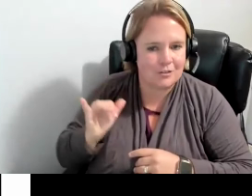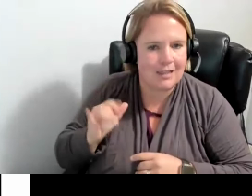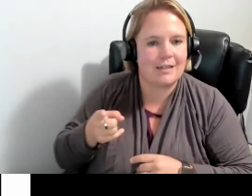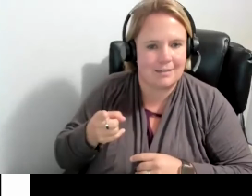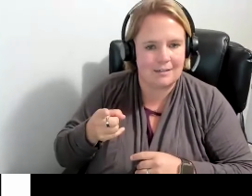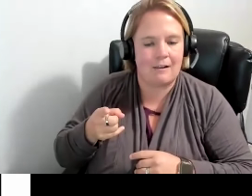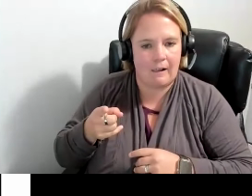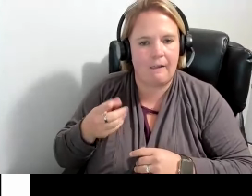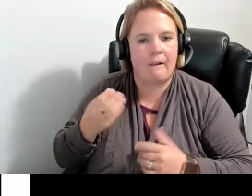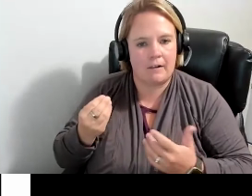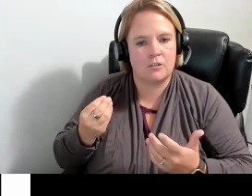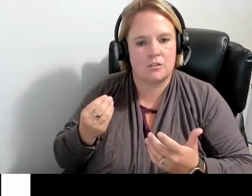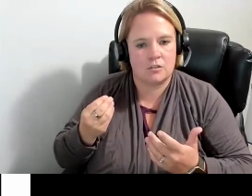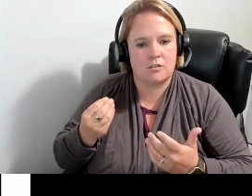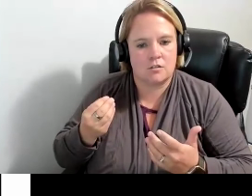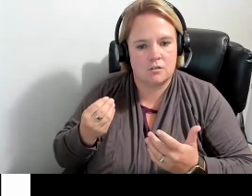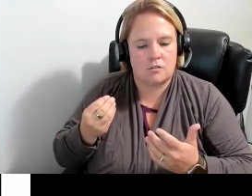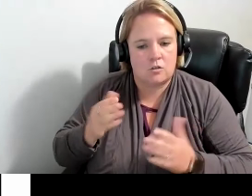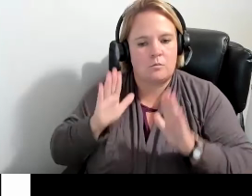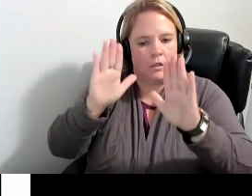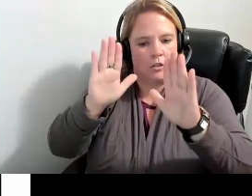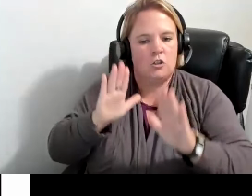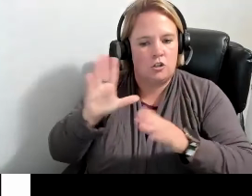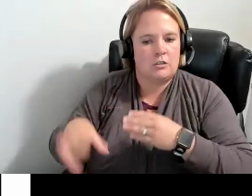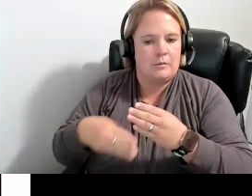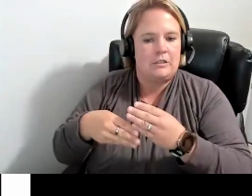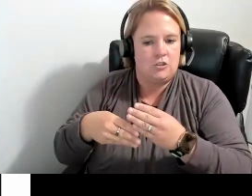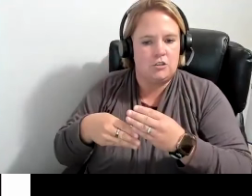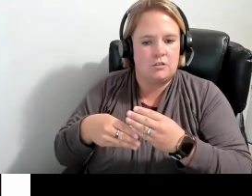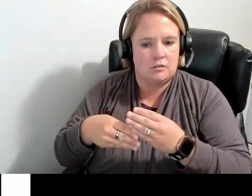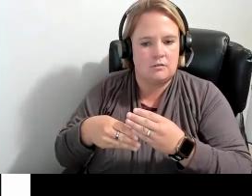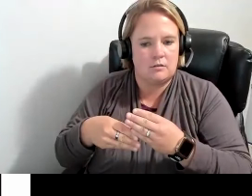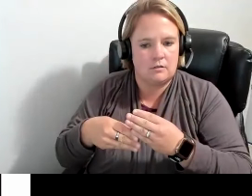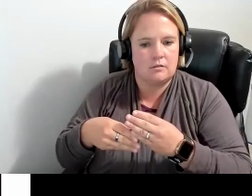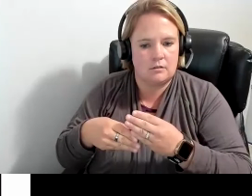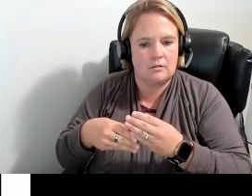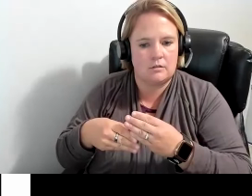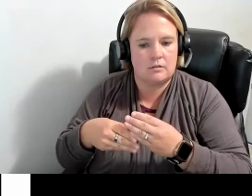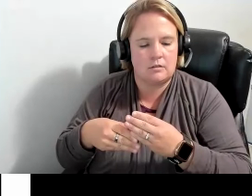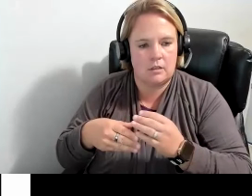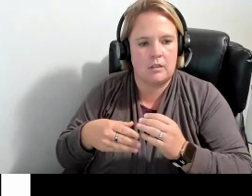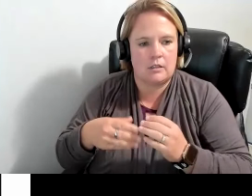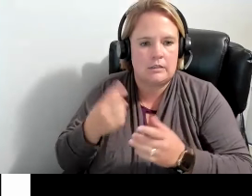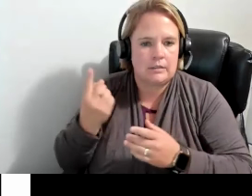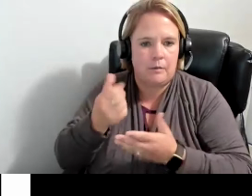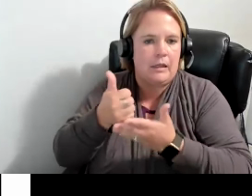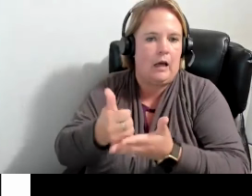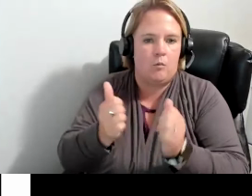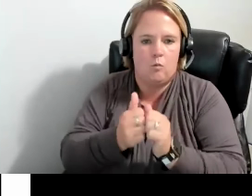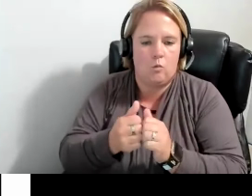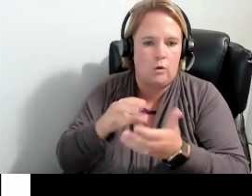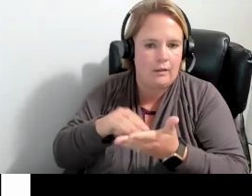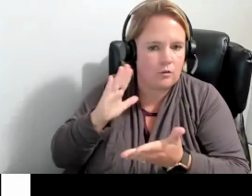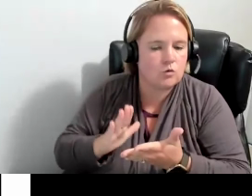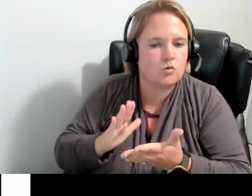that's been a very awesome addition to our team this past year of having somebody that can help with the students and that can